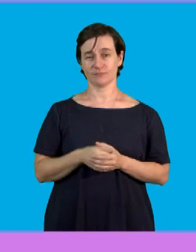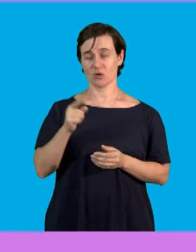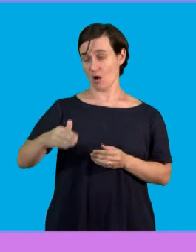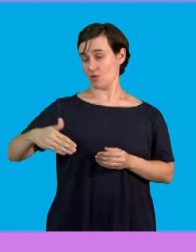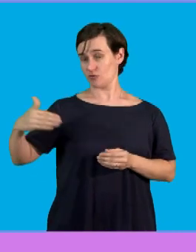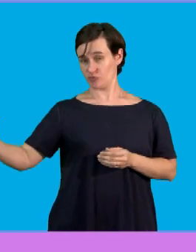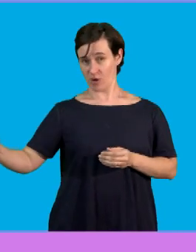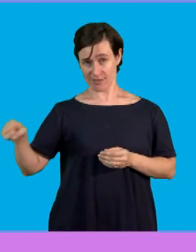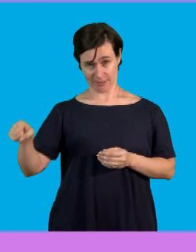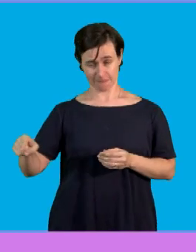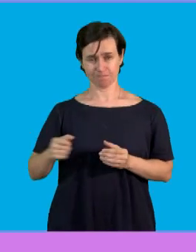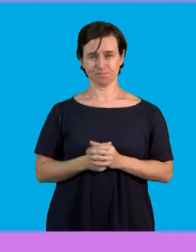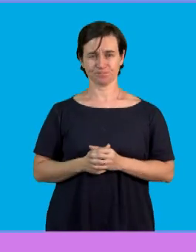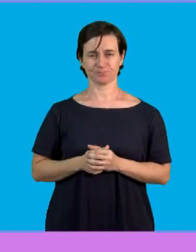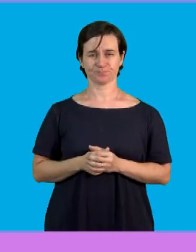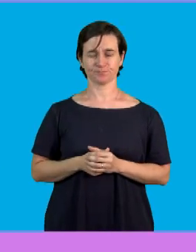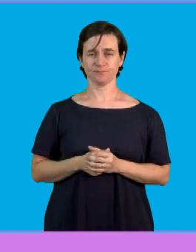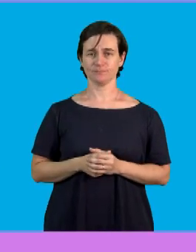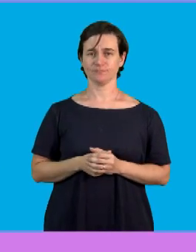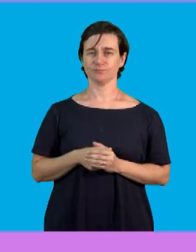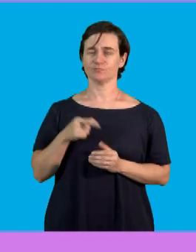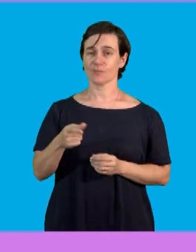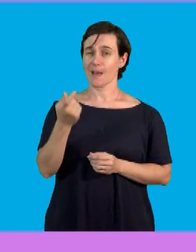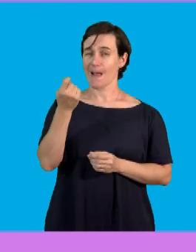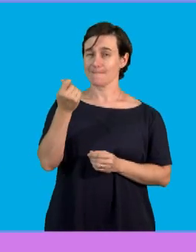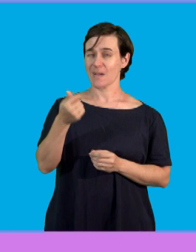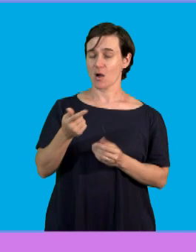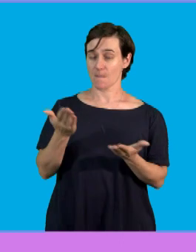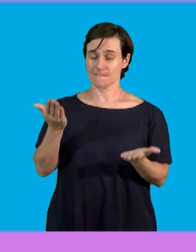here. So now we are given